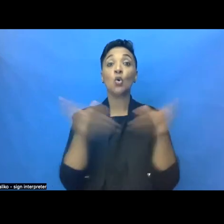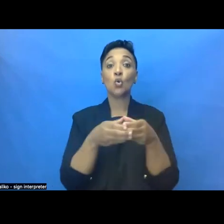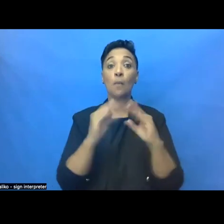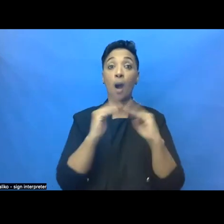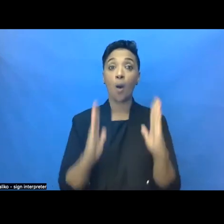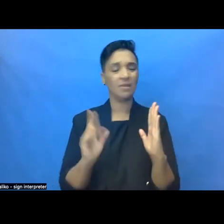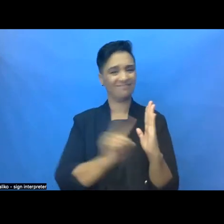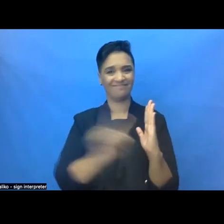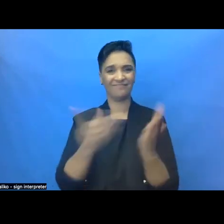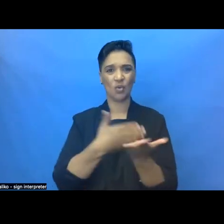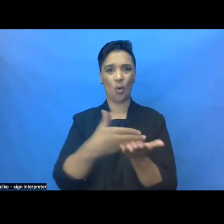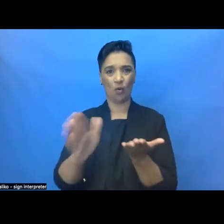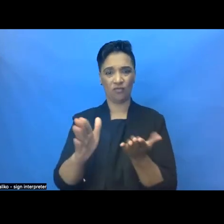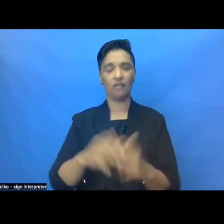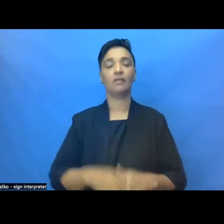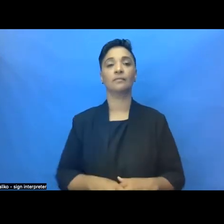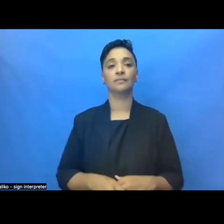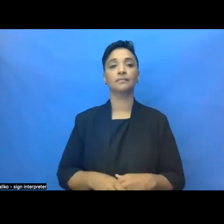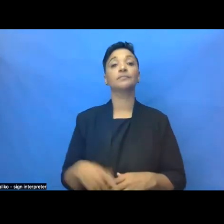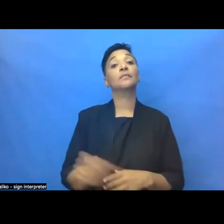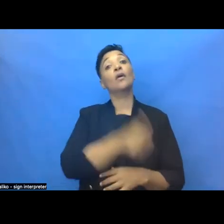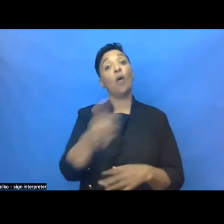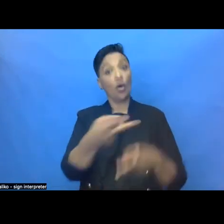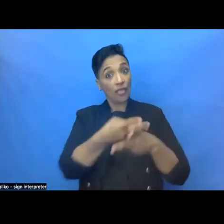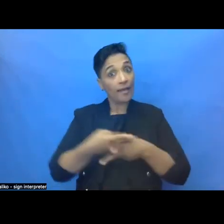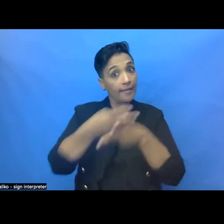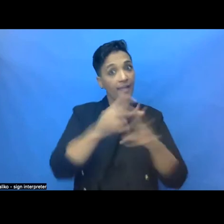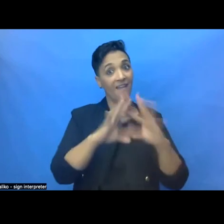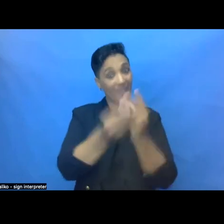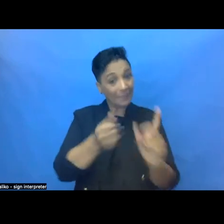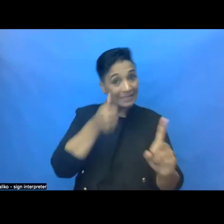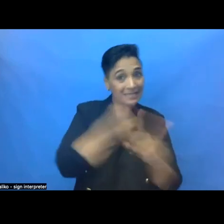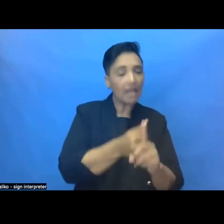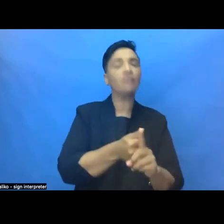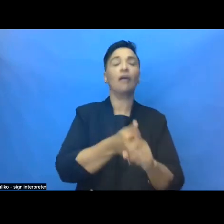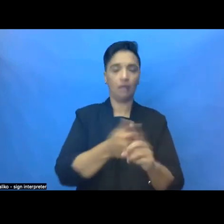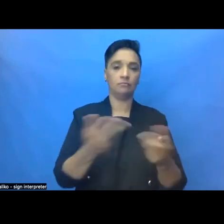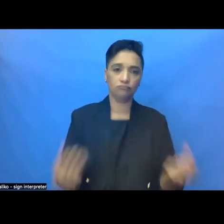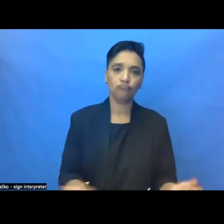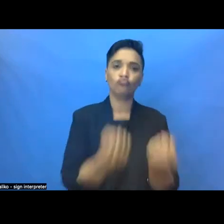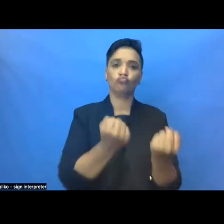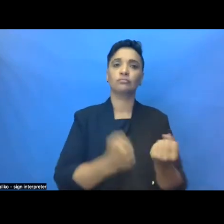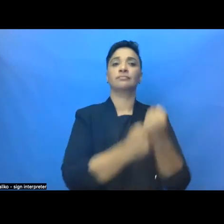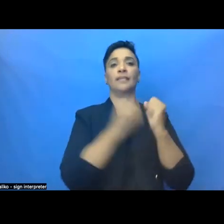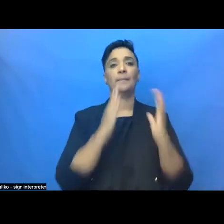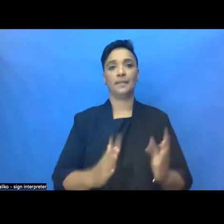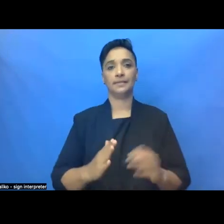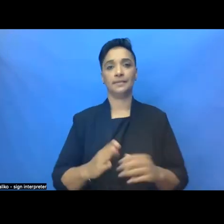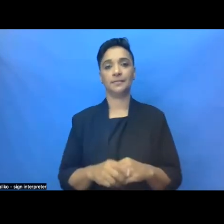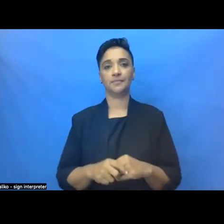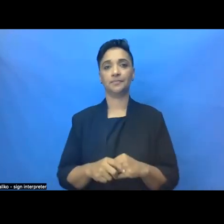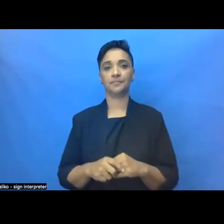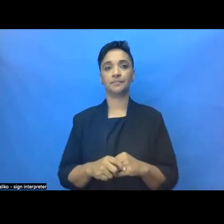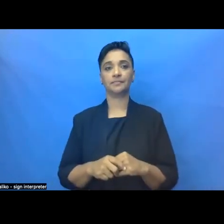including alternative care in a family, are to be promoted, supported, and implemented. Furthermore, on behalf of